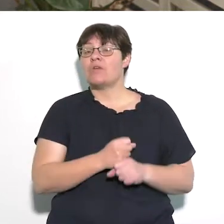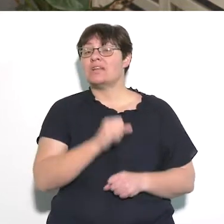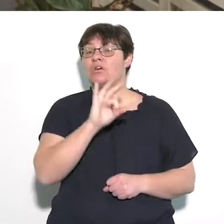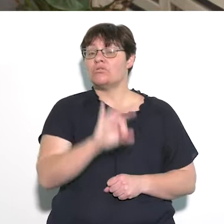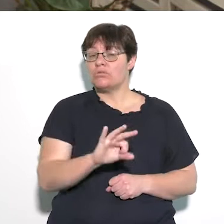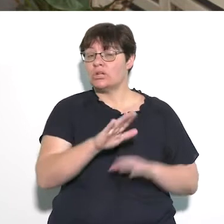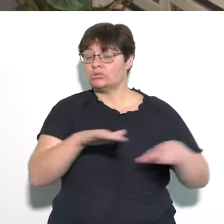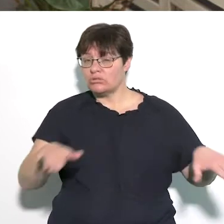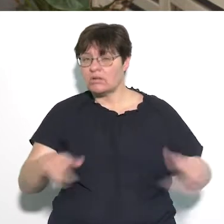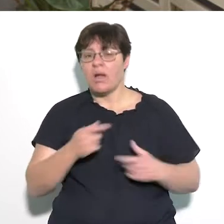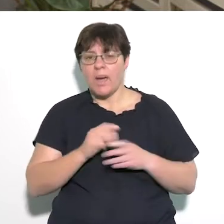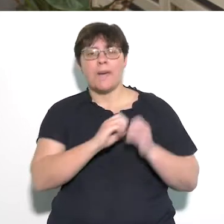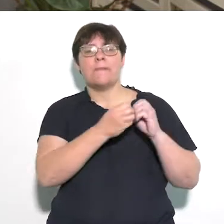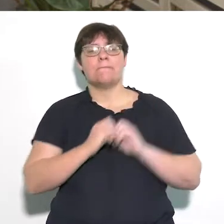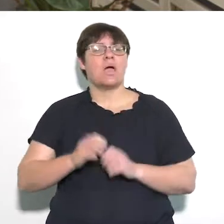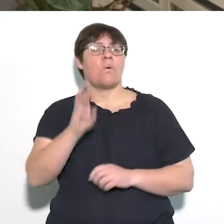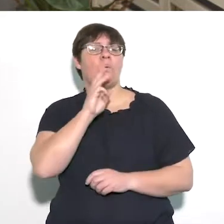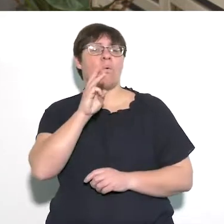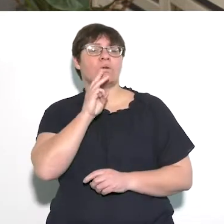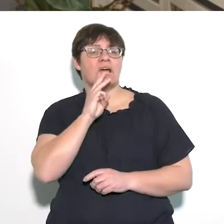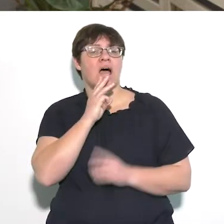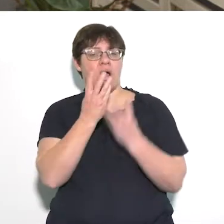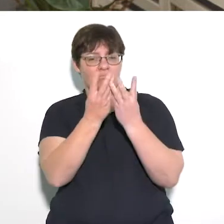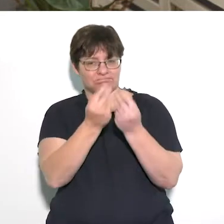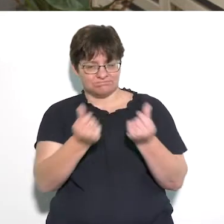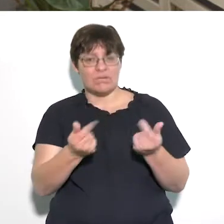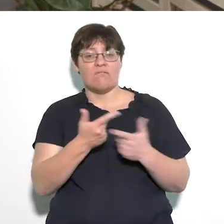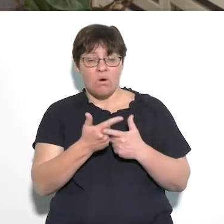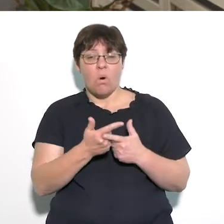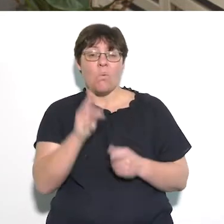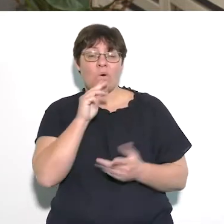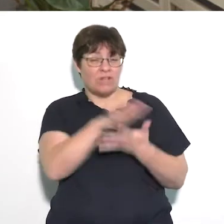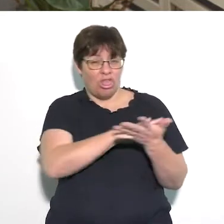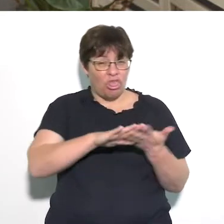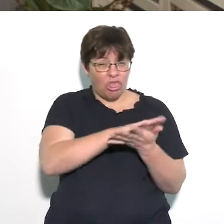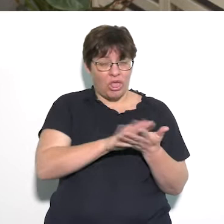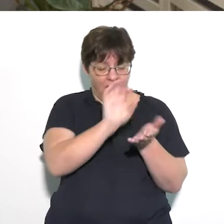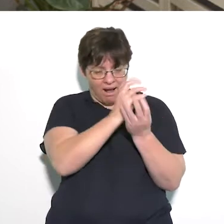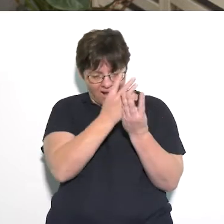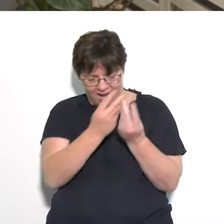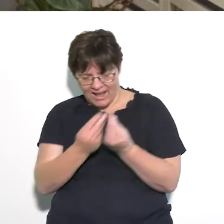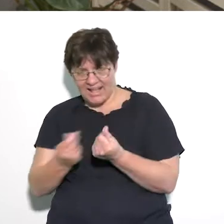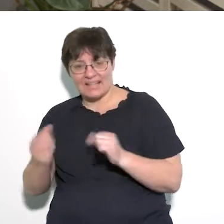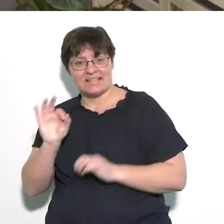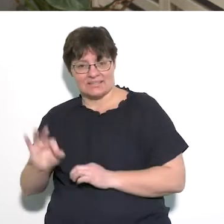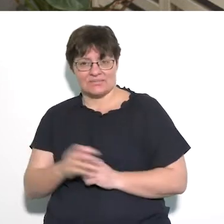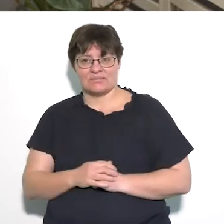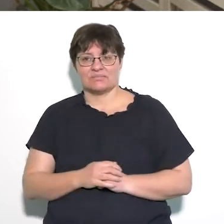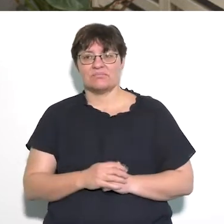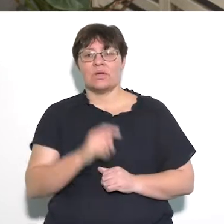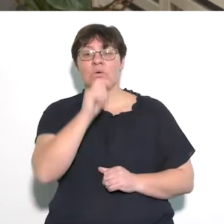3 children to learn about water pollution and purifying water. I'm using a 2-litre